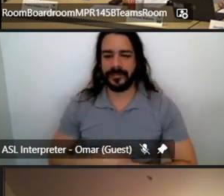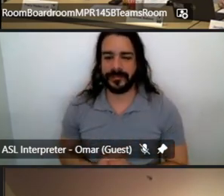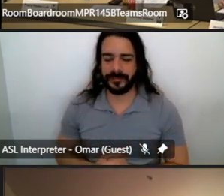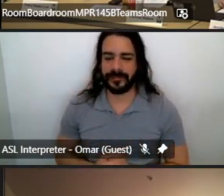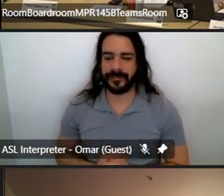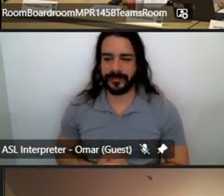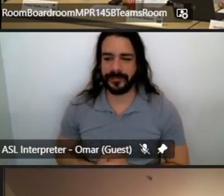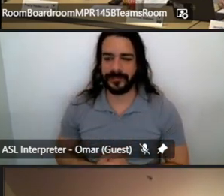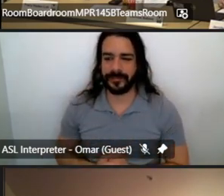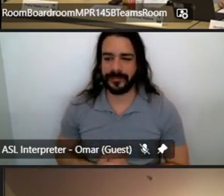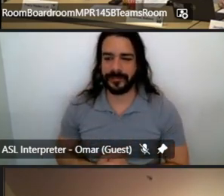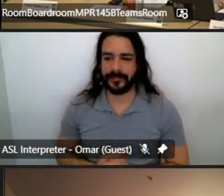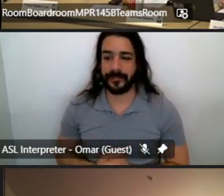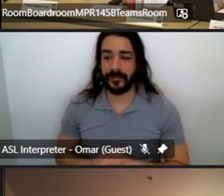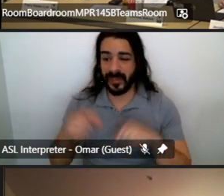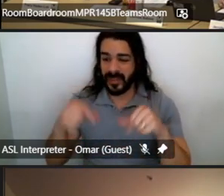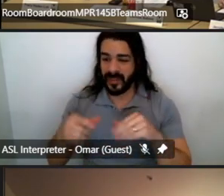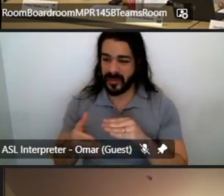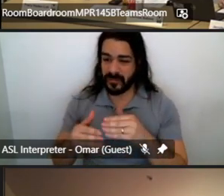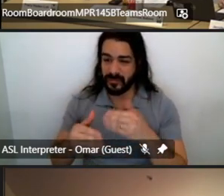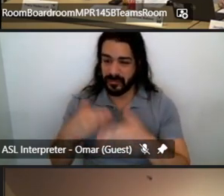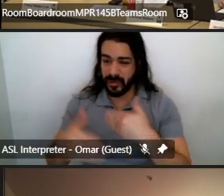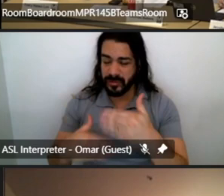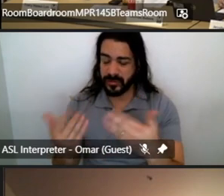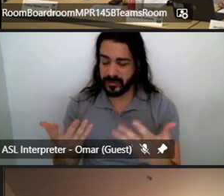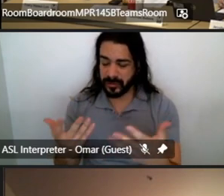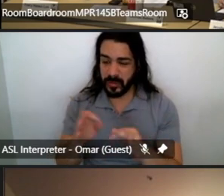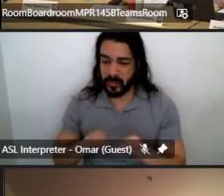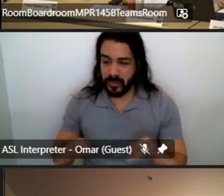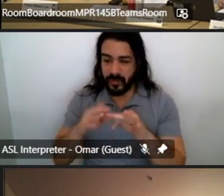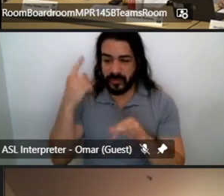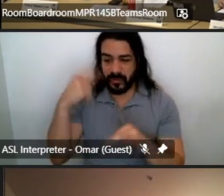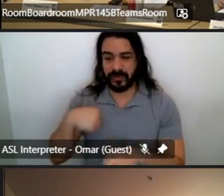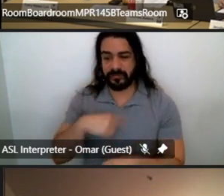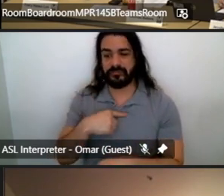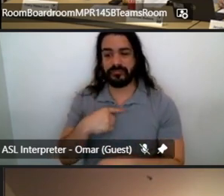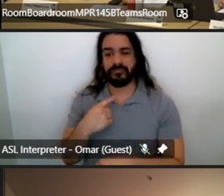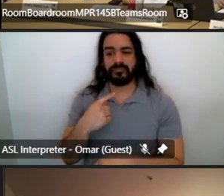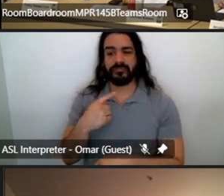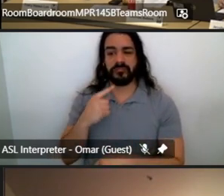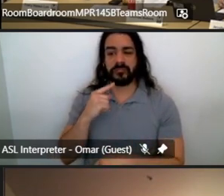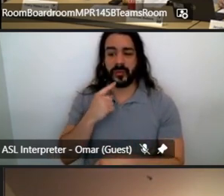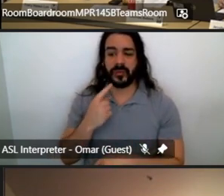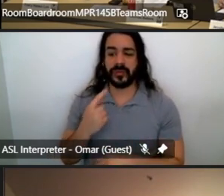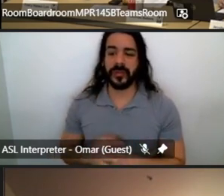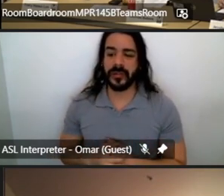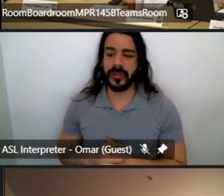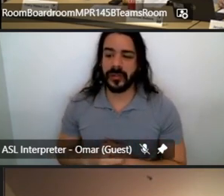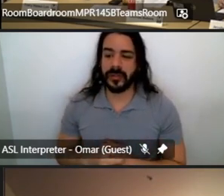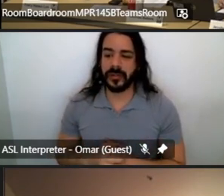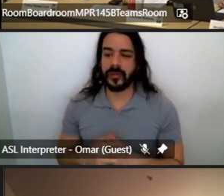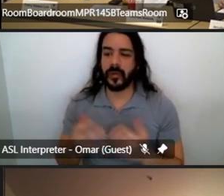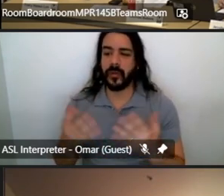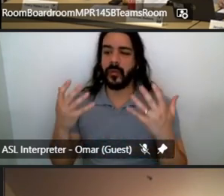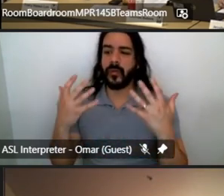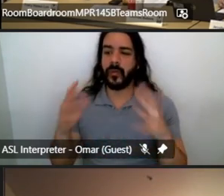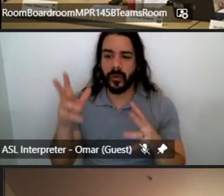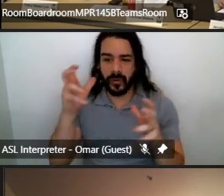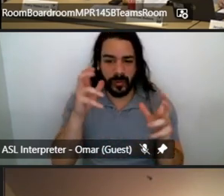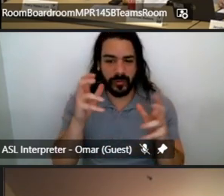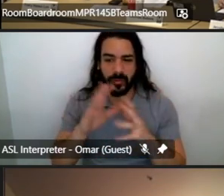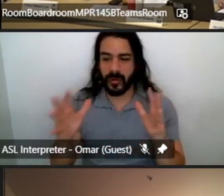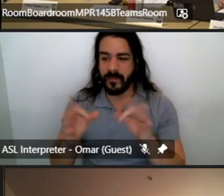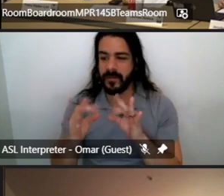day. We take this process very seriously, and in fact, we've already used some of the feedback that we've gotten